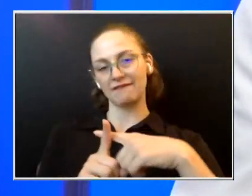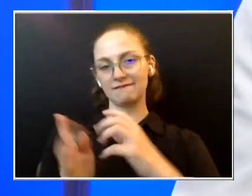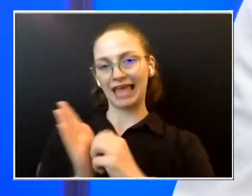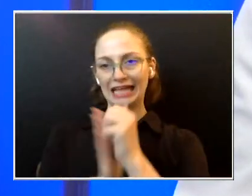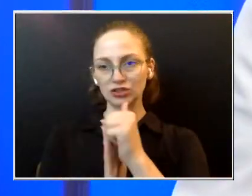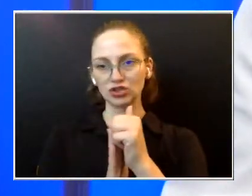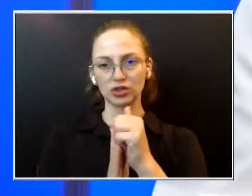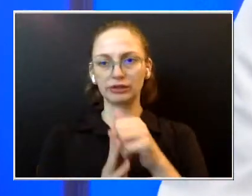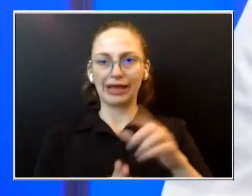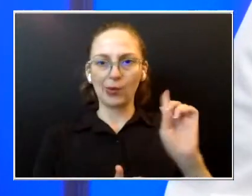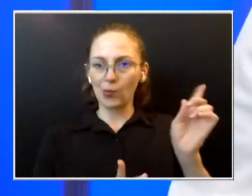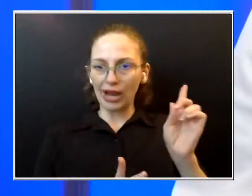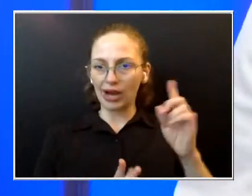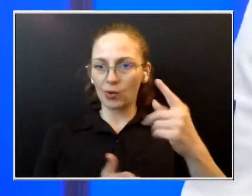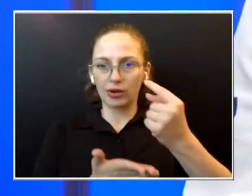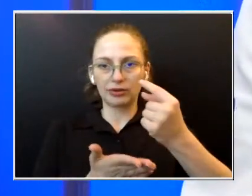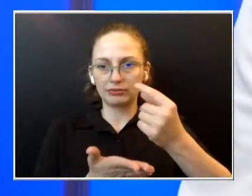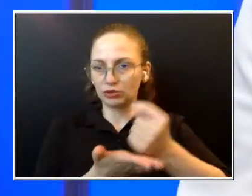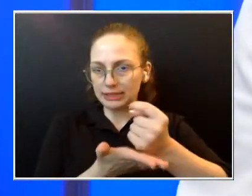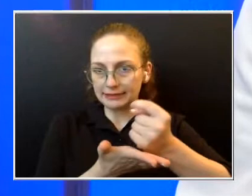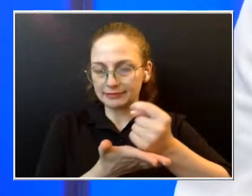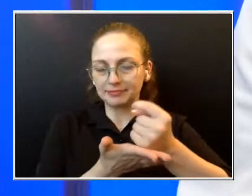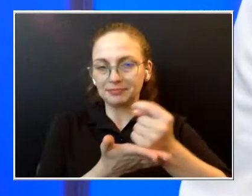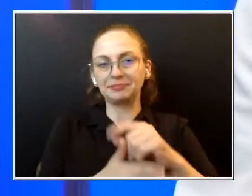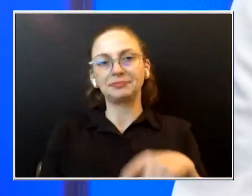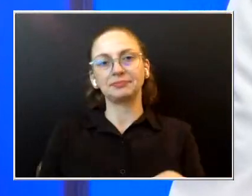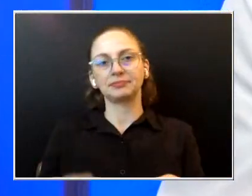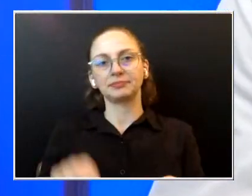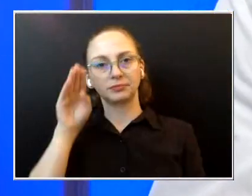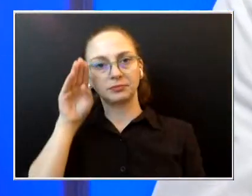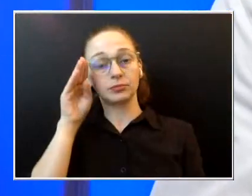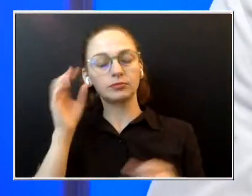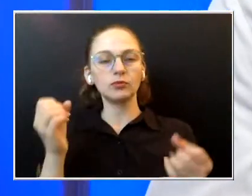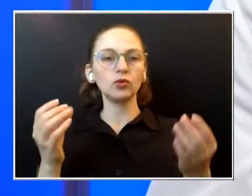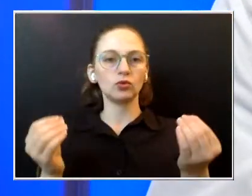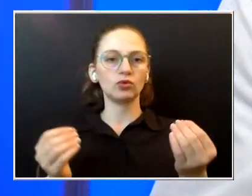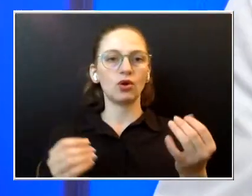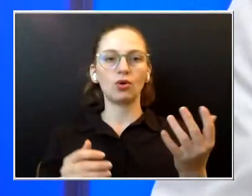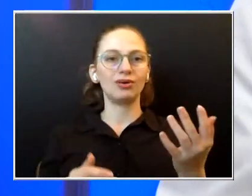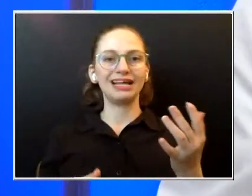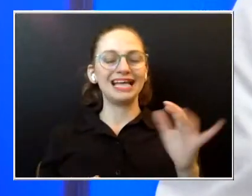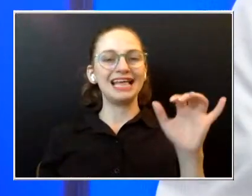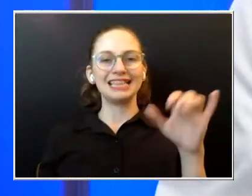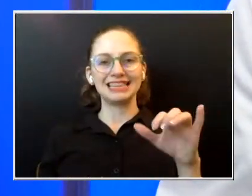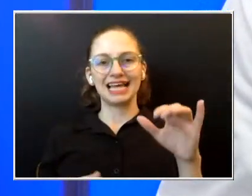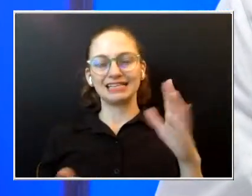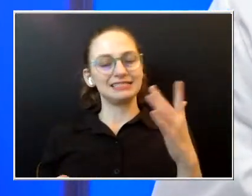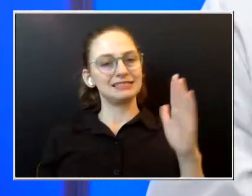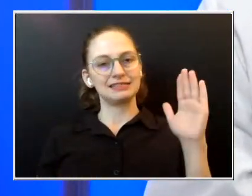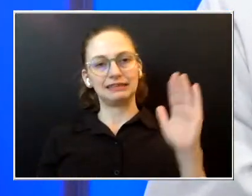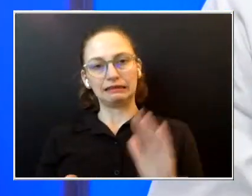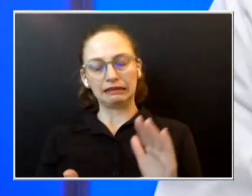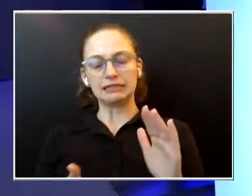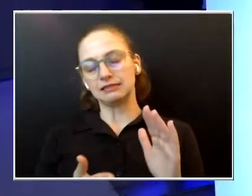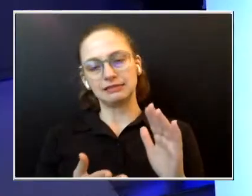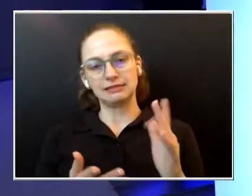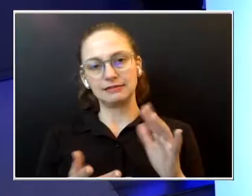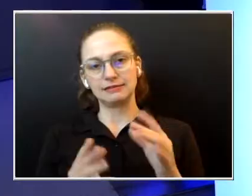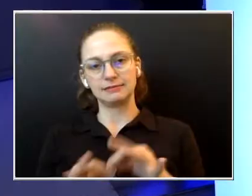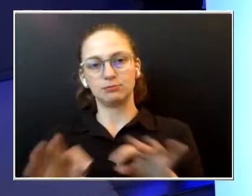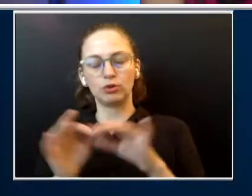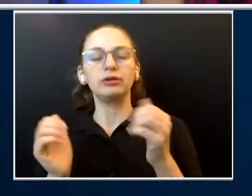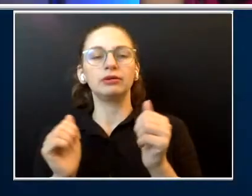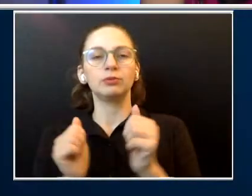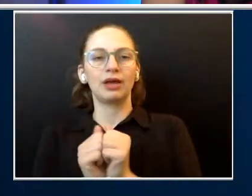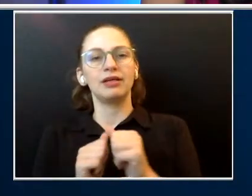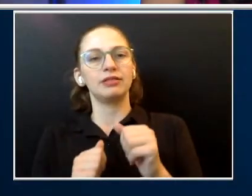consideration in radiation oncology as it is in, for say, medical oncology, where your treatment path could be completely different based on the biology of your cancer. Okay.